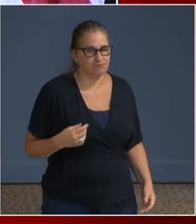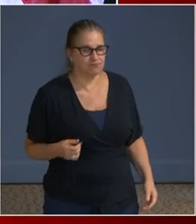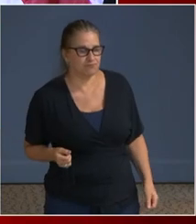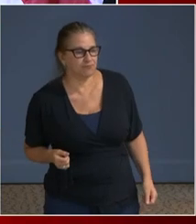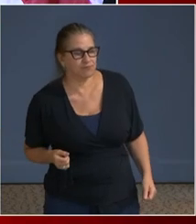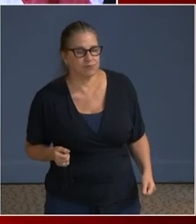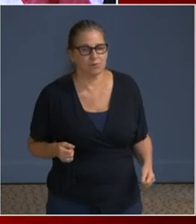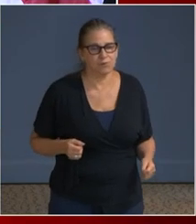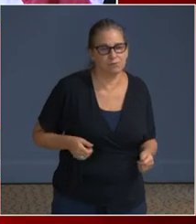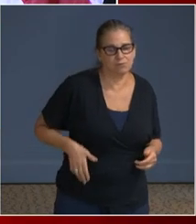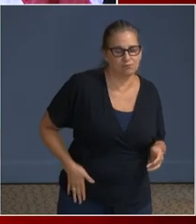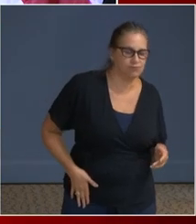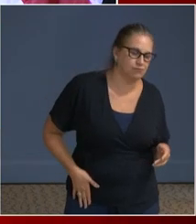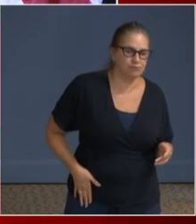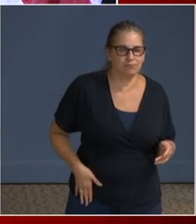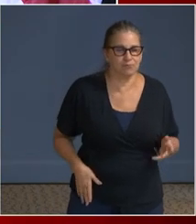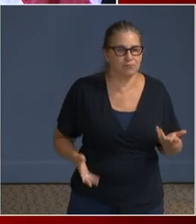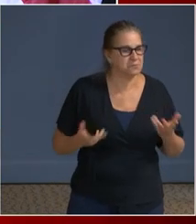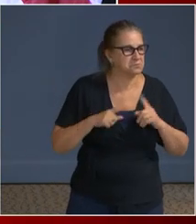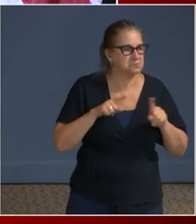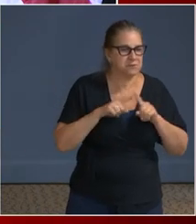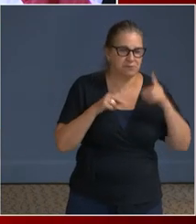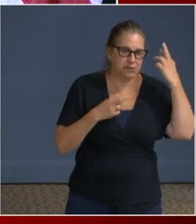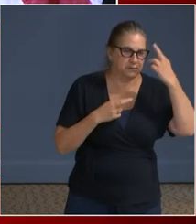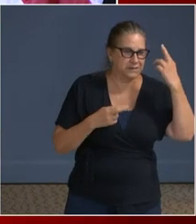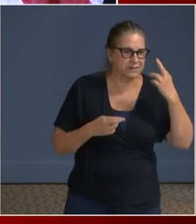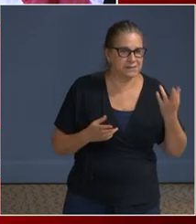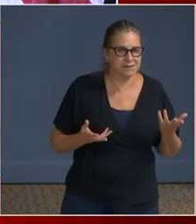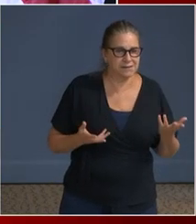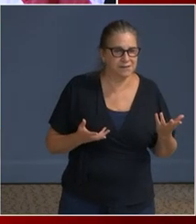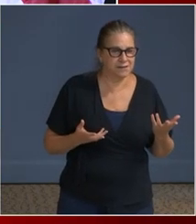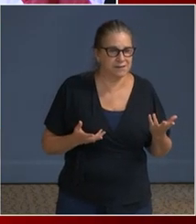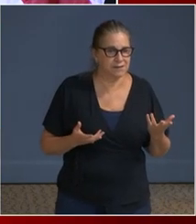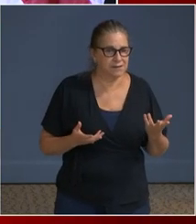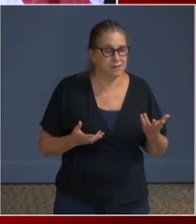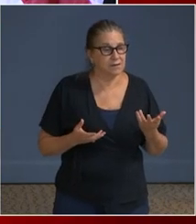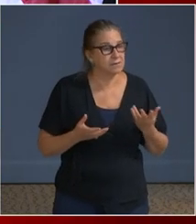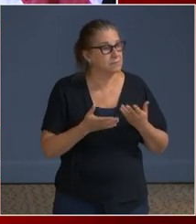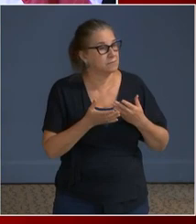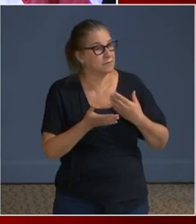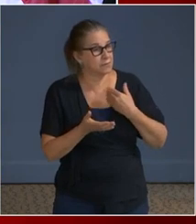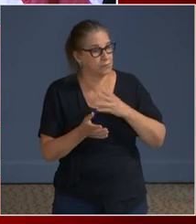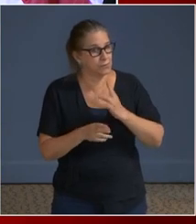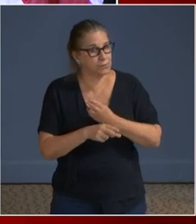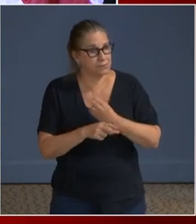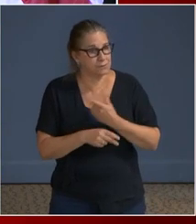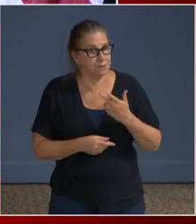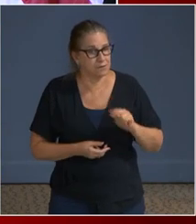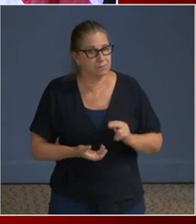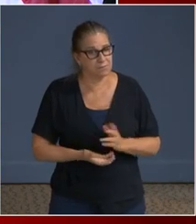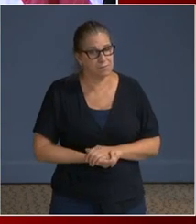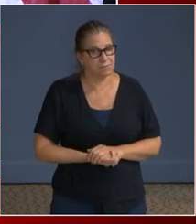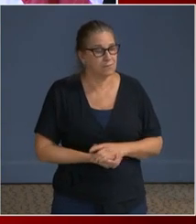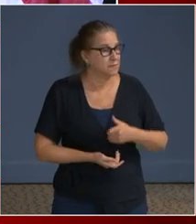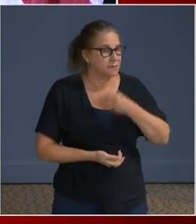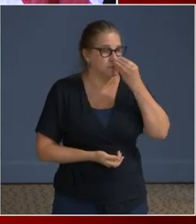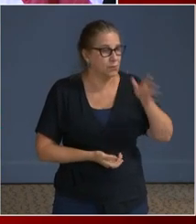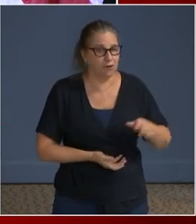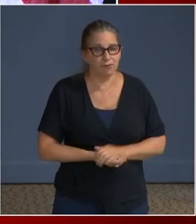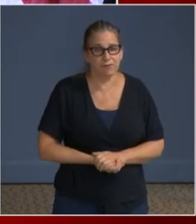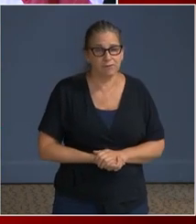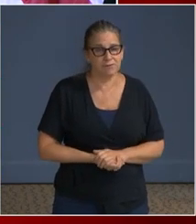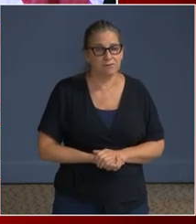they're carrying guns, and they have demonstrated that they will use them indiscriminately. And so this